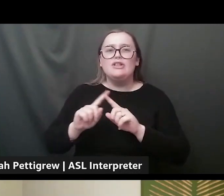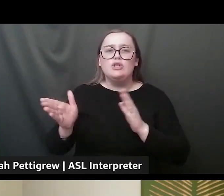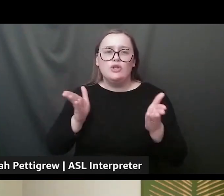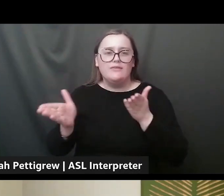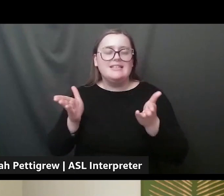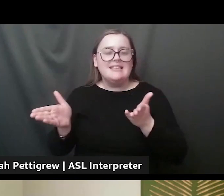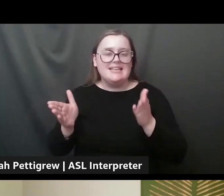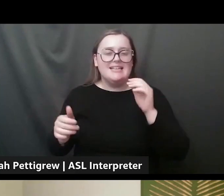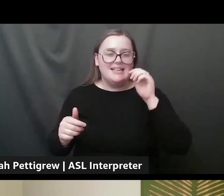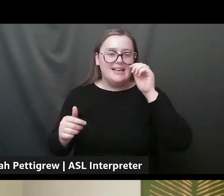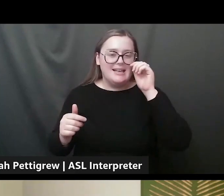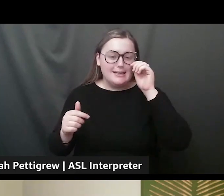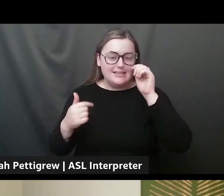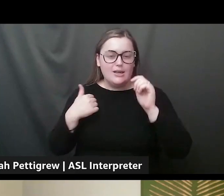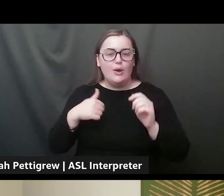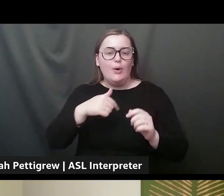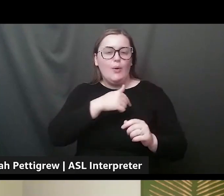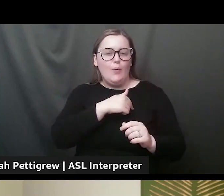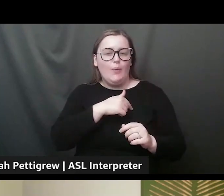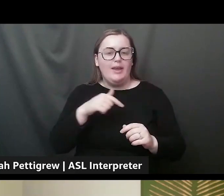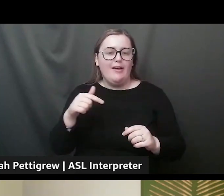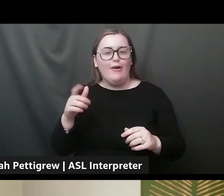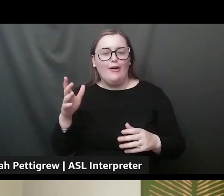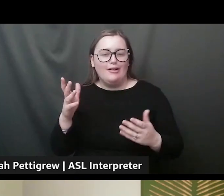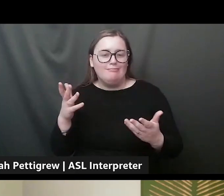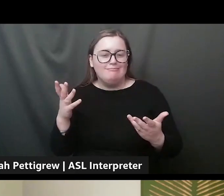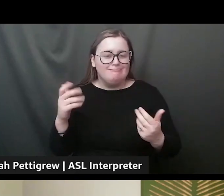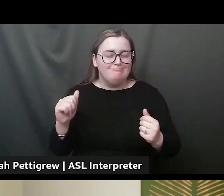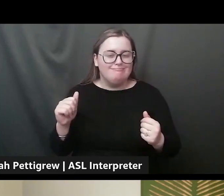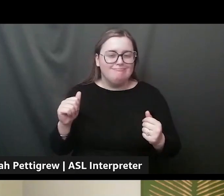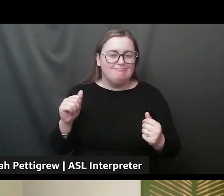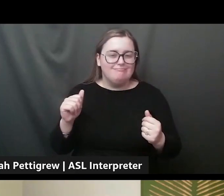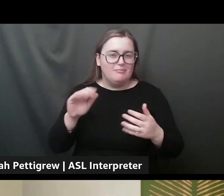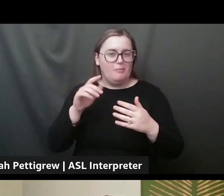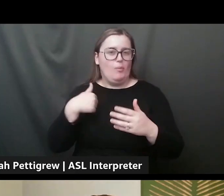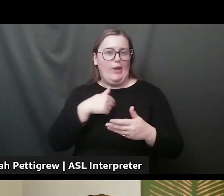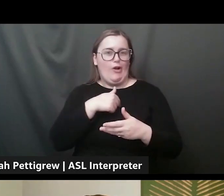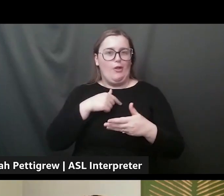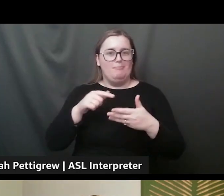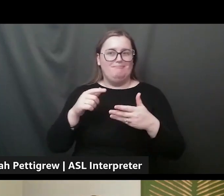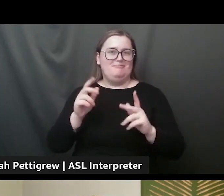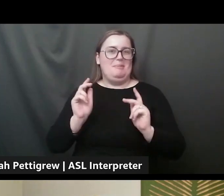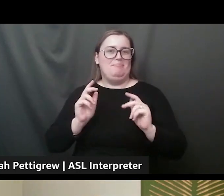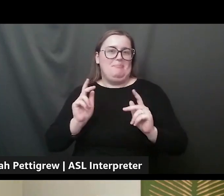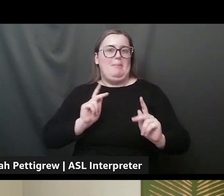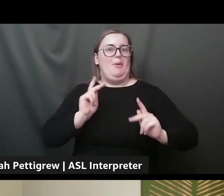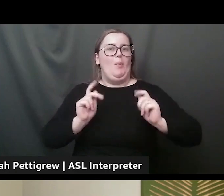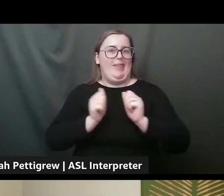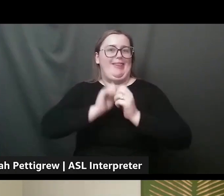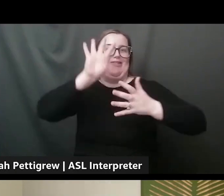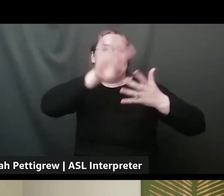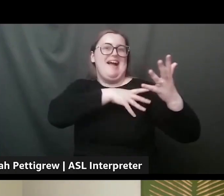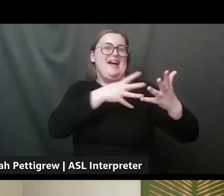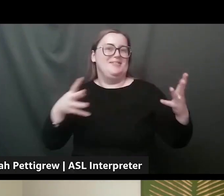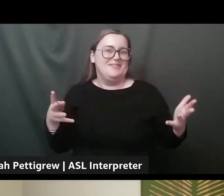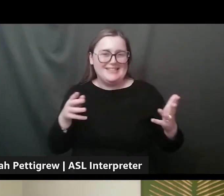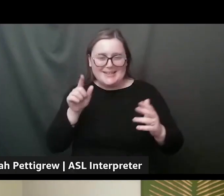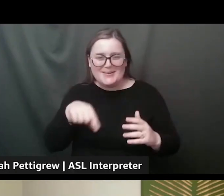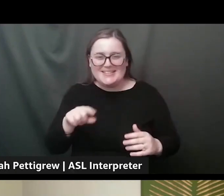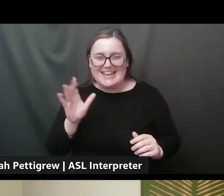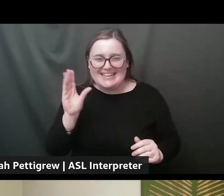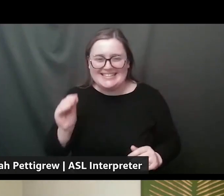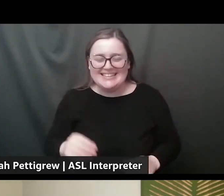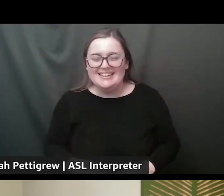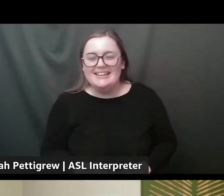of poking around in the graphs, near those guys. Yeah, I'd love to hear more about some of like